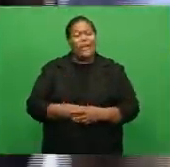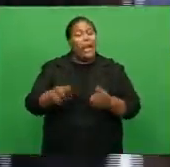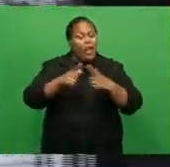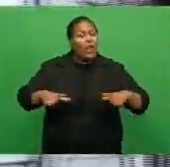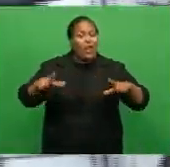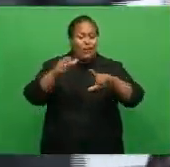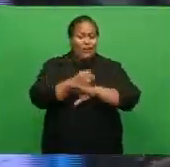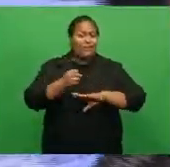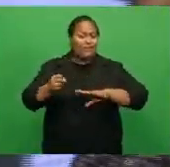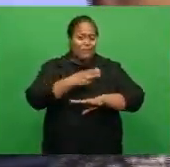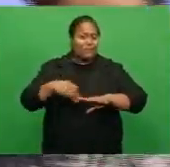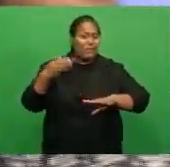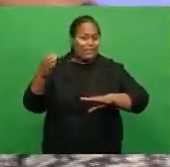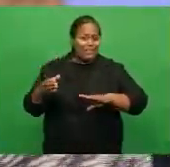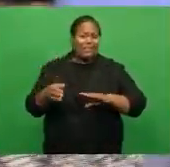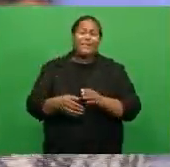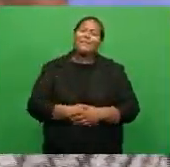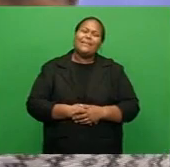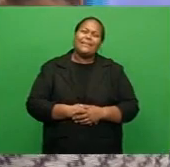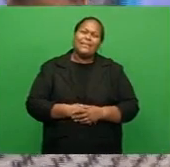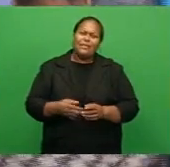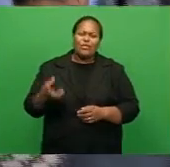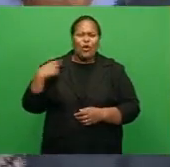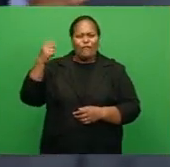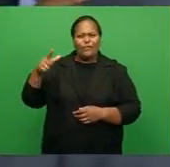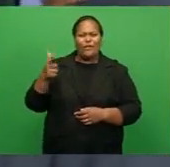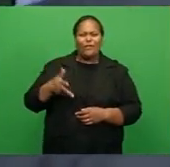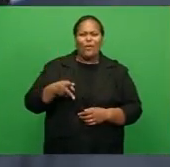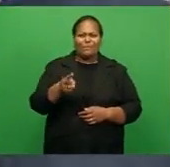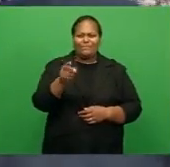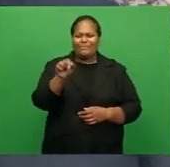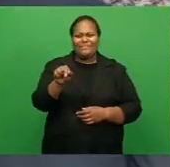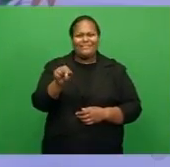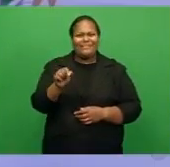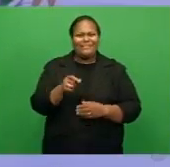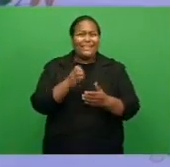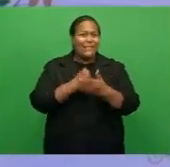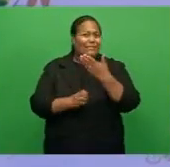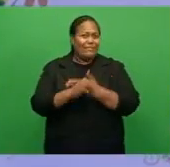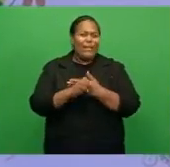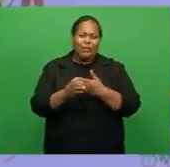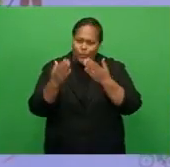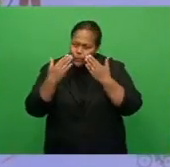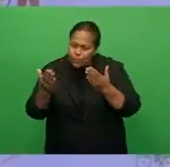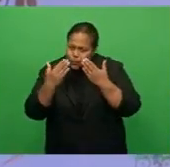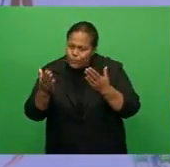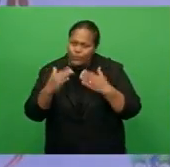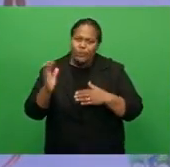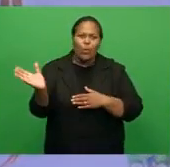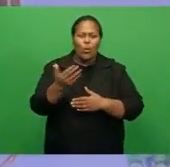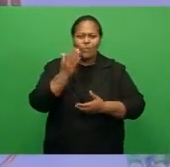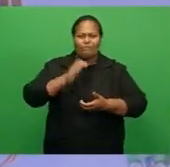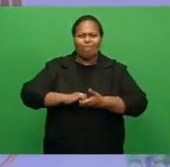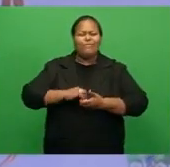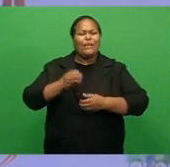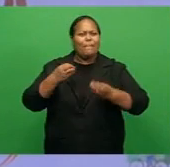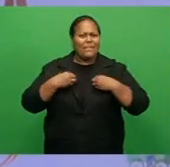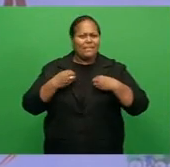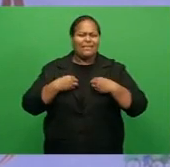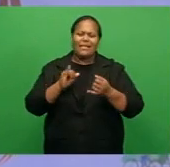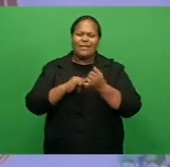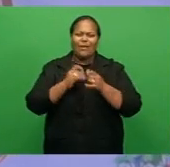more on this, and we'll be more into inclusive, and we showcase our even though we're disabled, but we